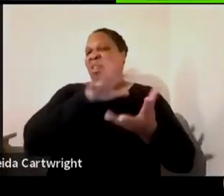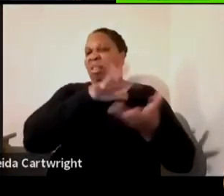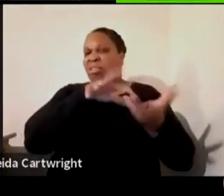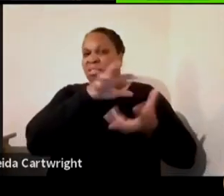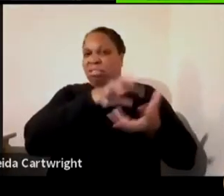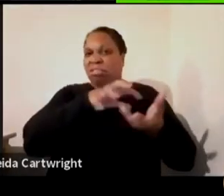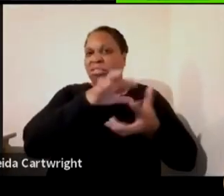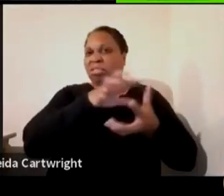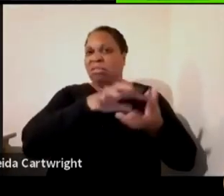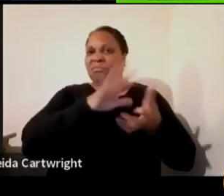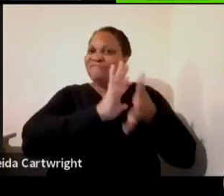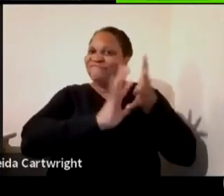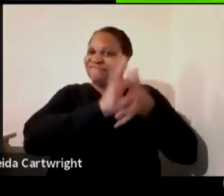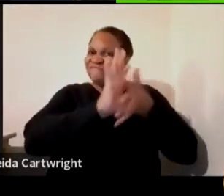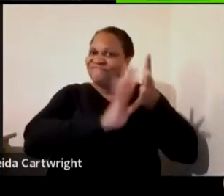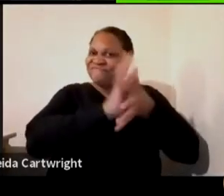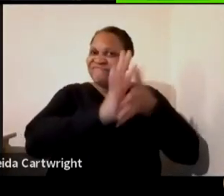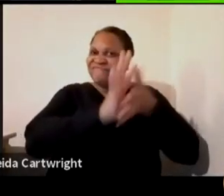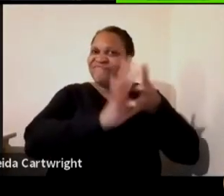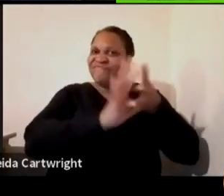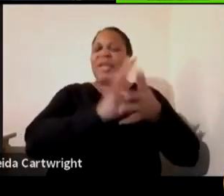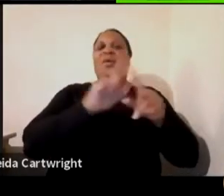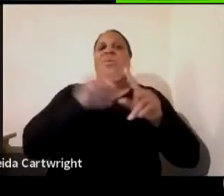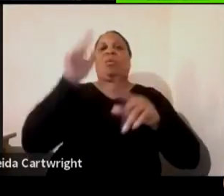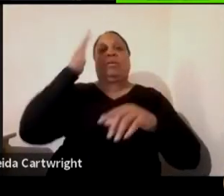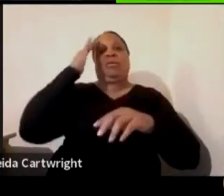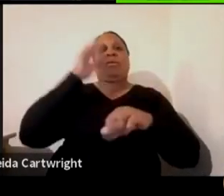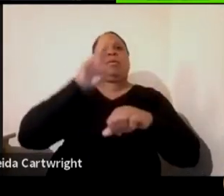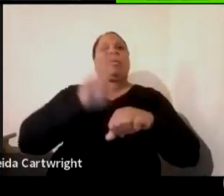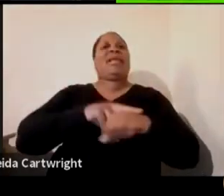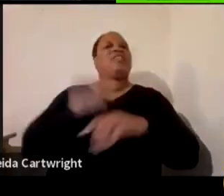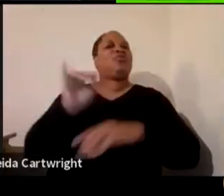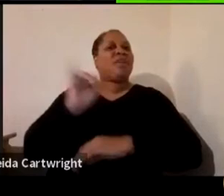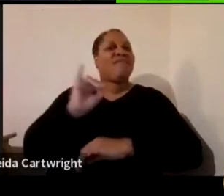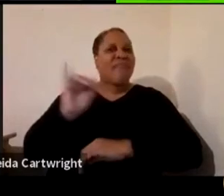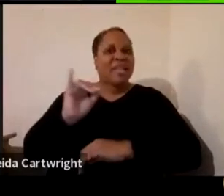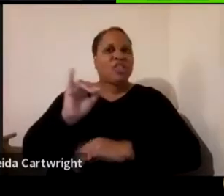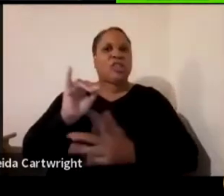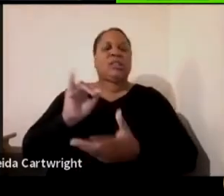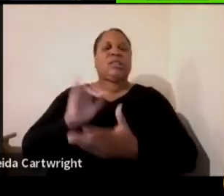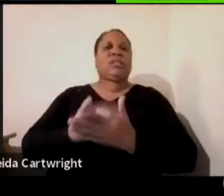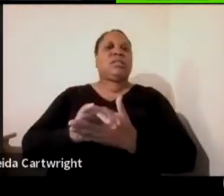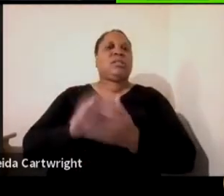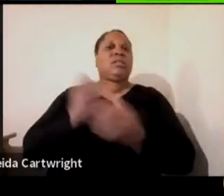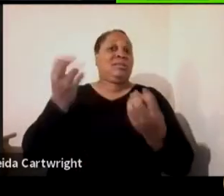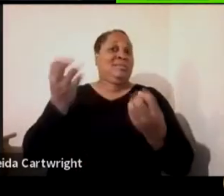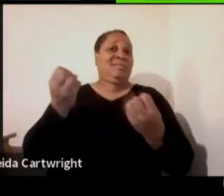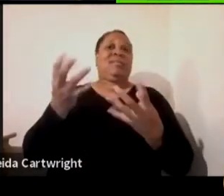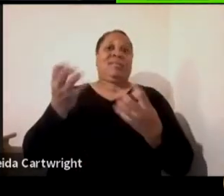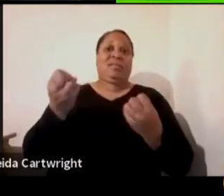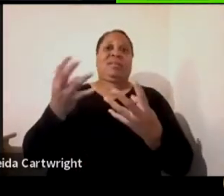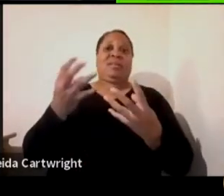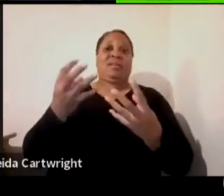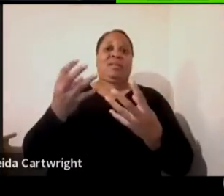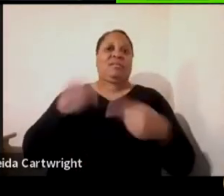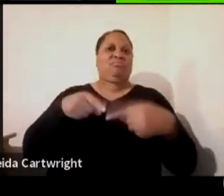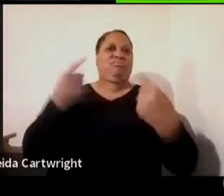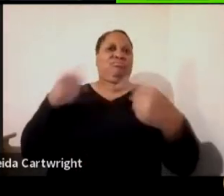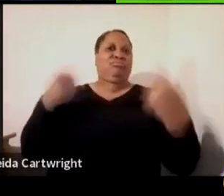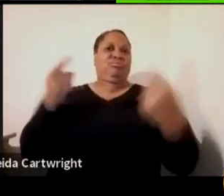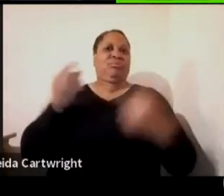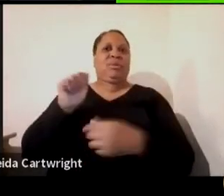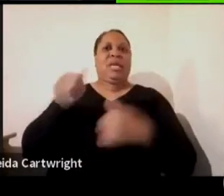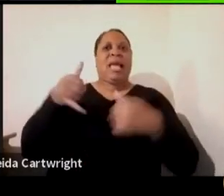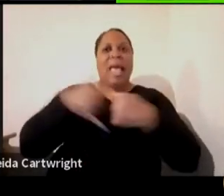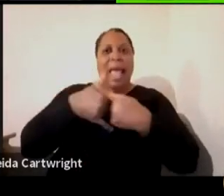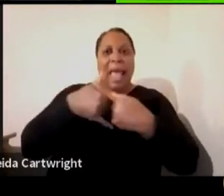in fact, we know from natural infections that there are a lot of ineffective antibodies that are created,